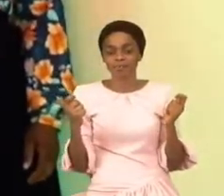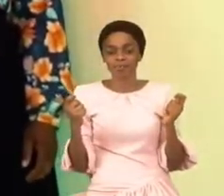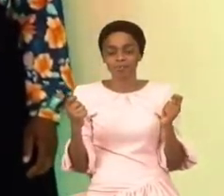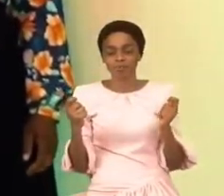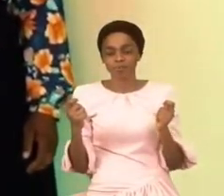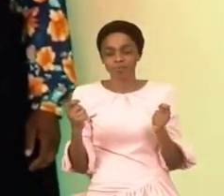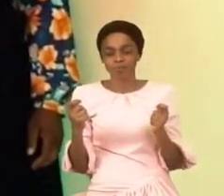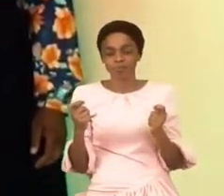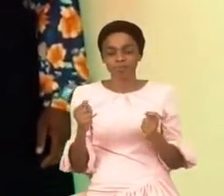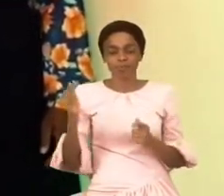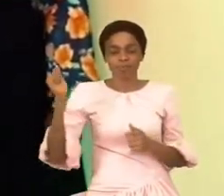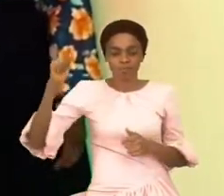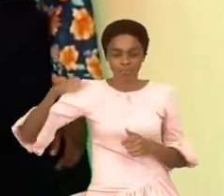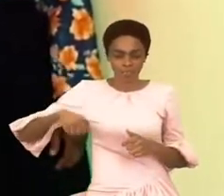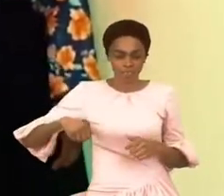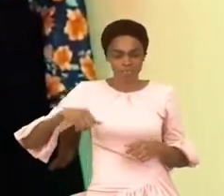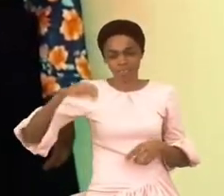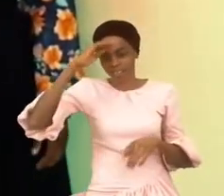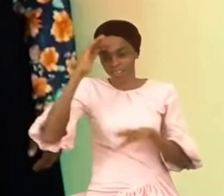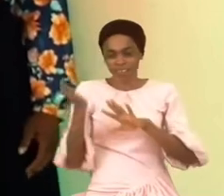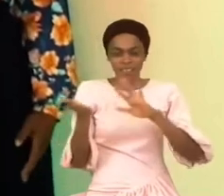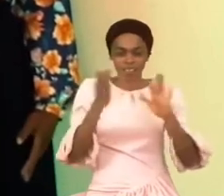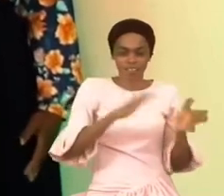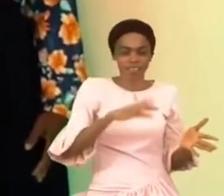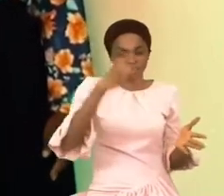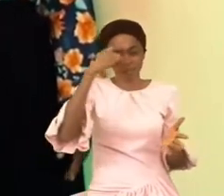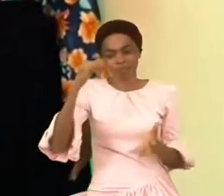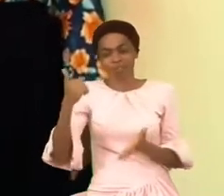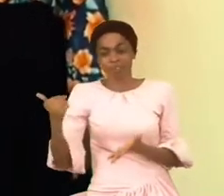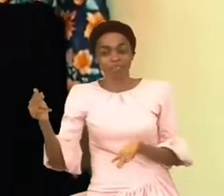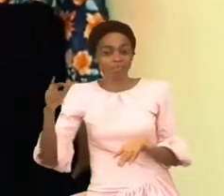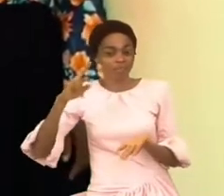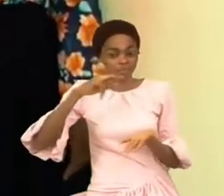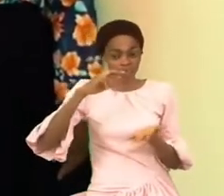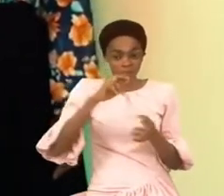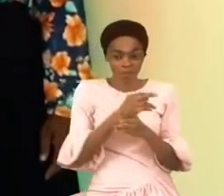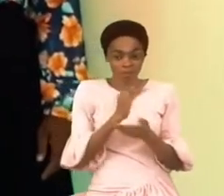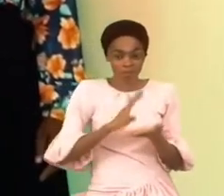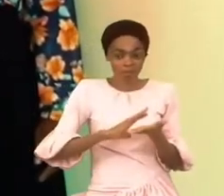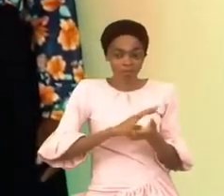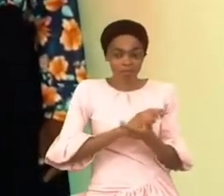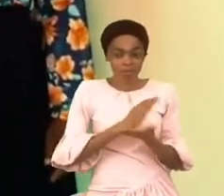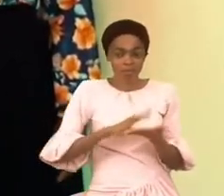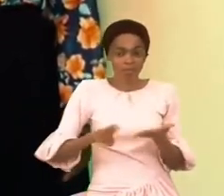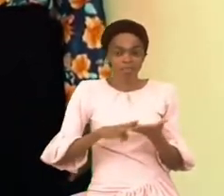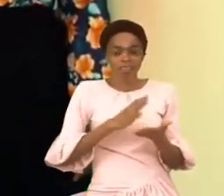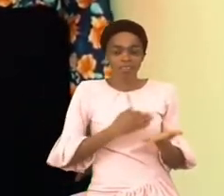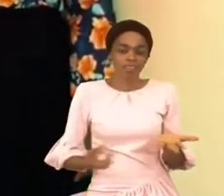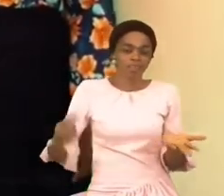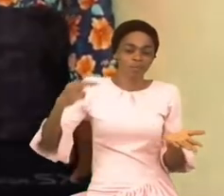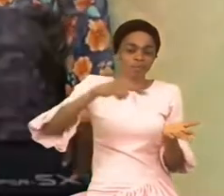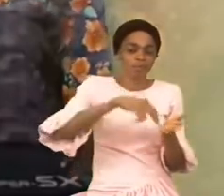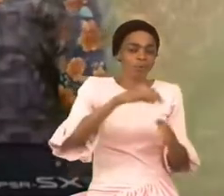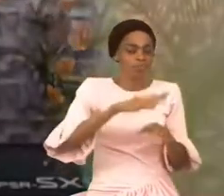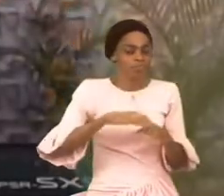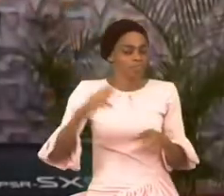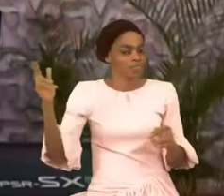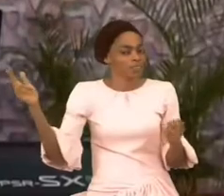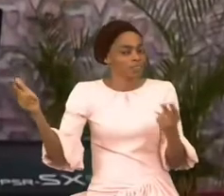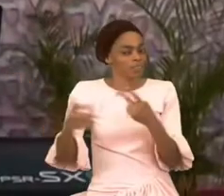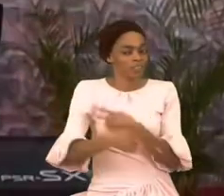Died for my ransom and rose up on the third day.